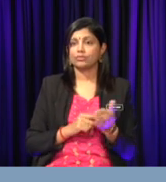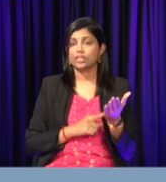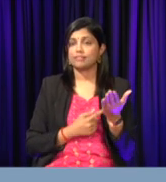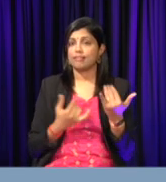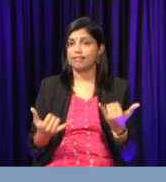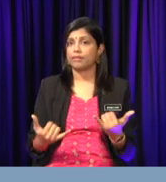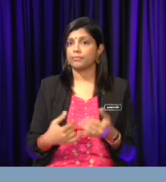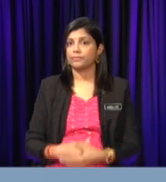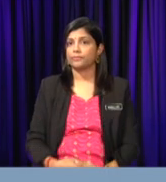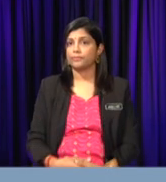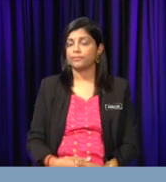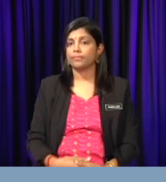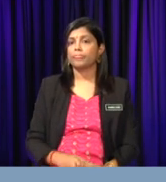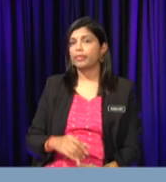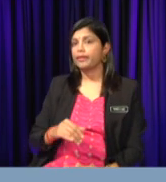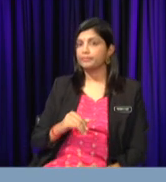I do think